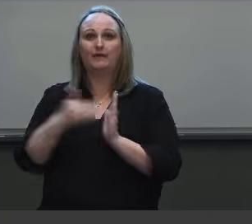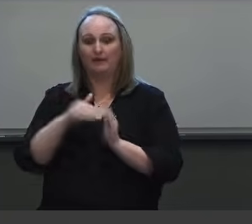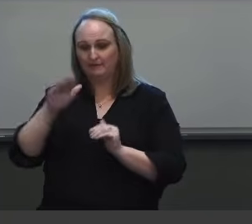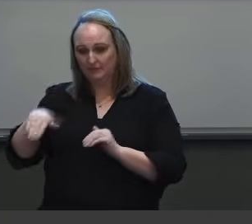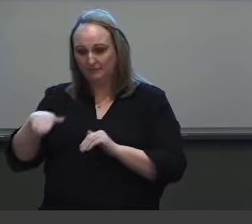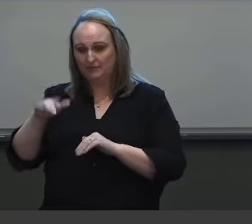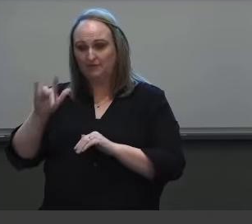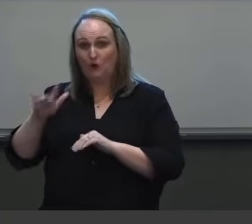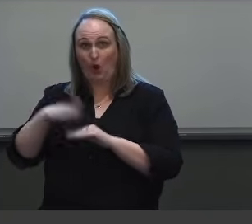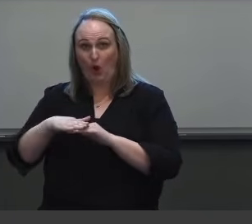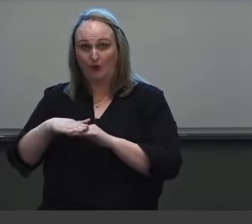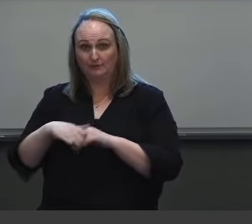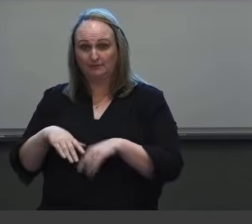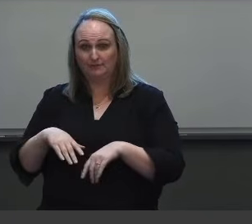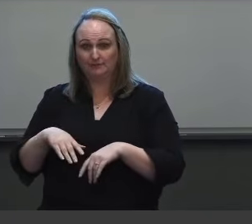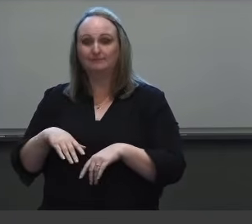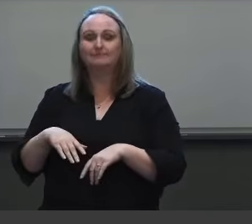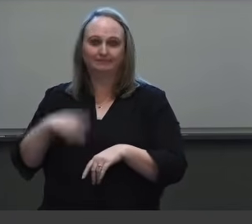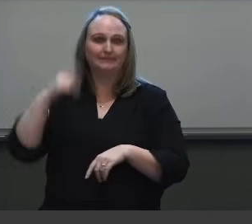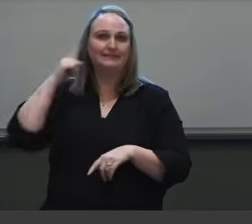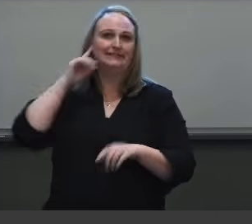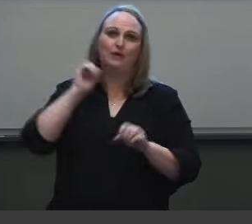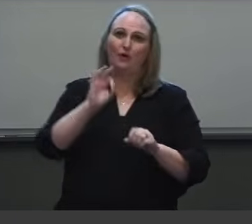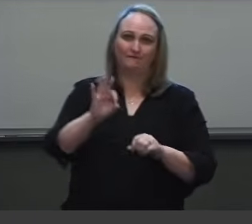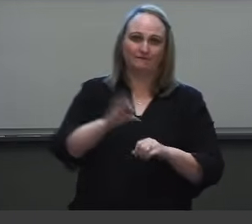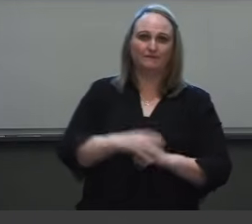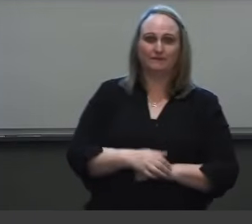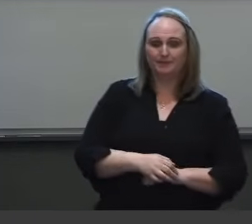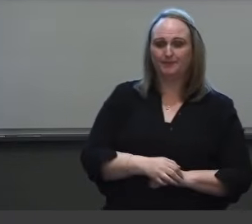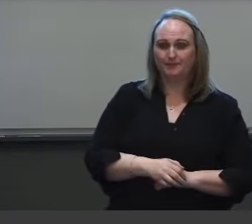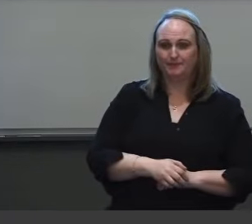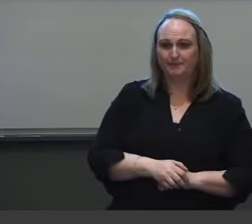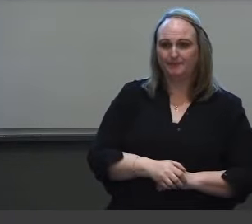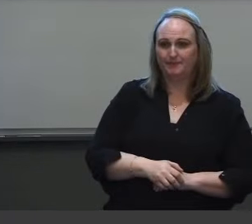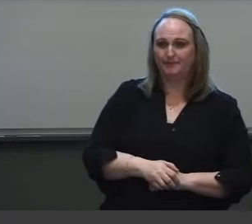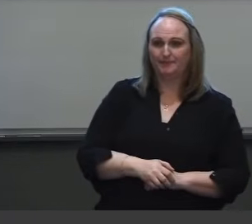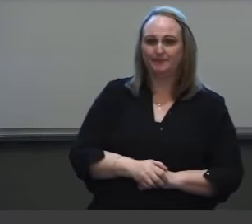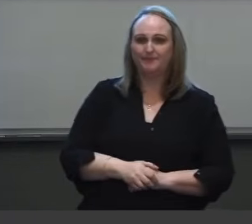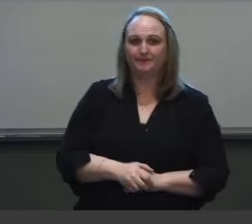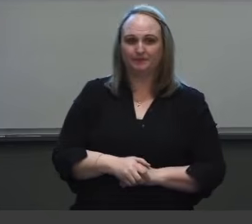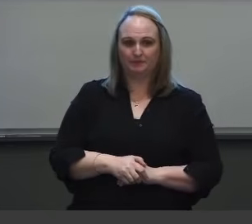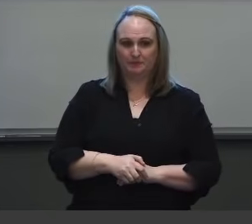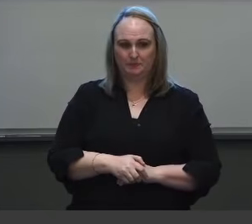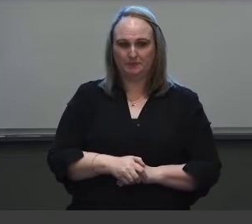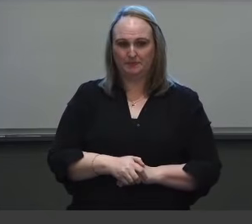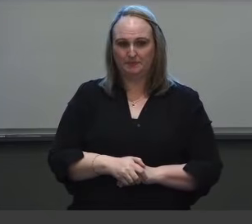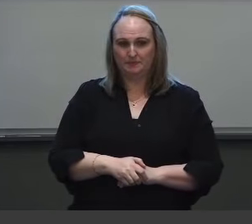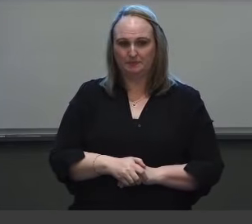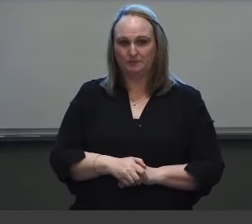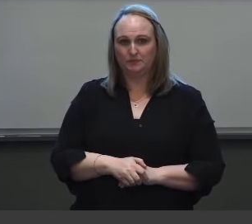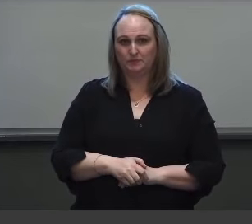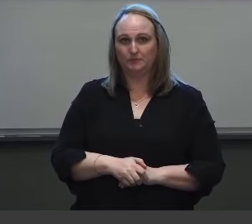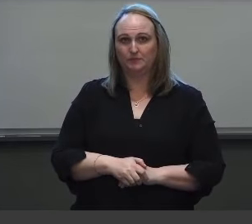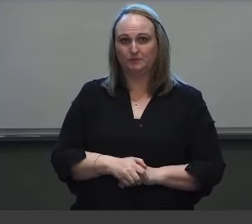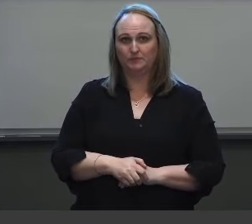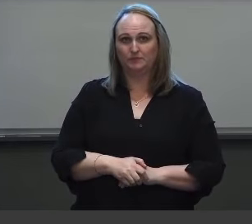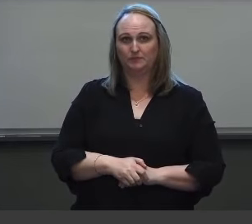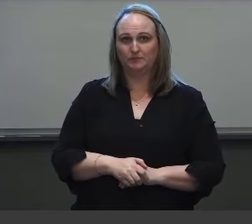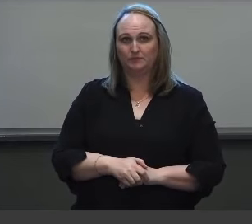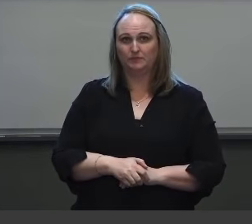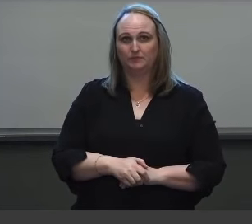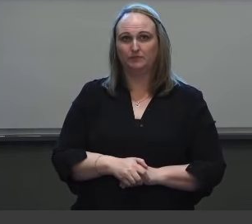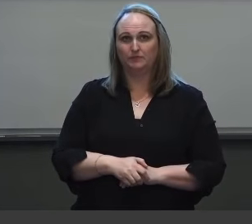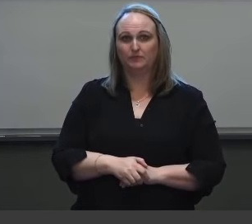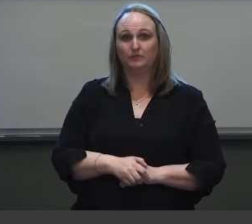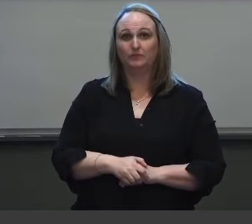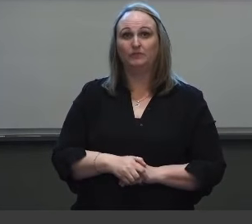on. And now you cannot again hear dog barking. It's filtering it. I will turn off the dog